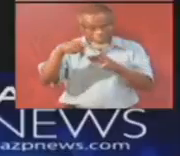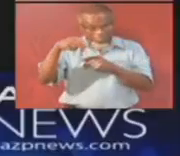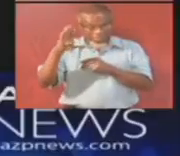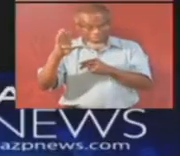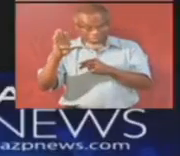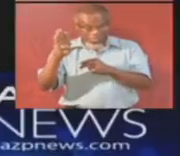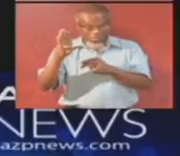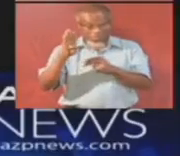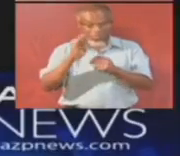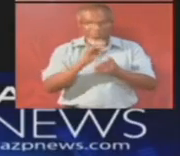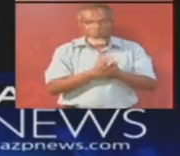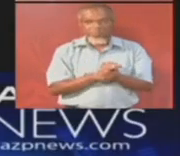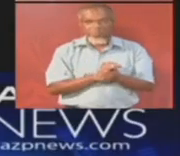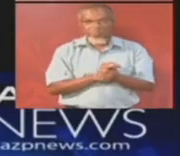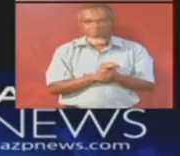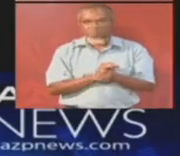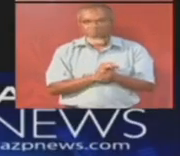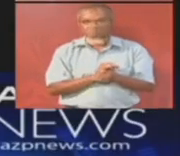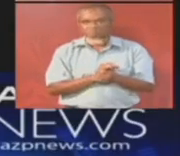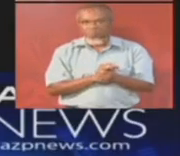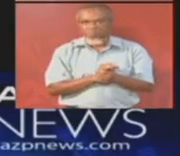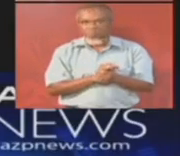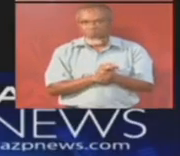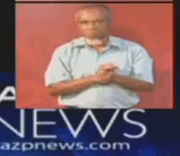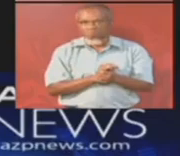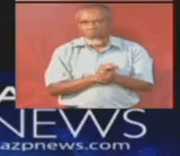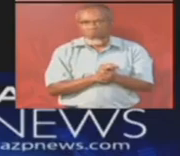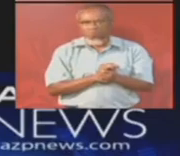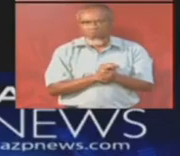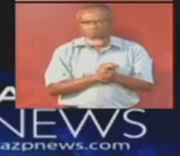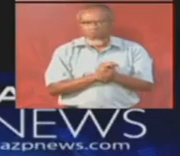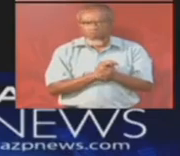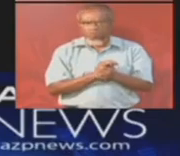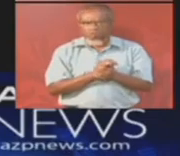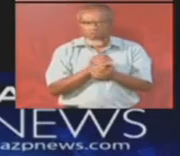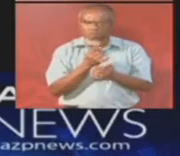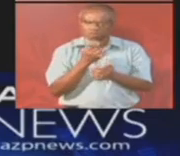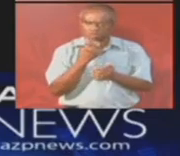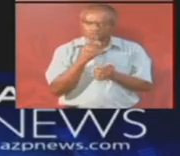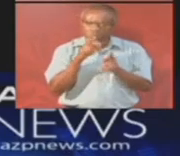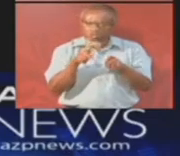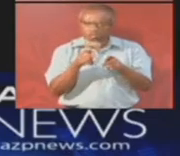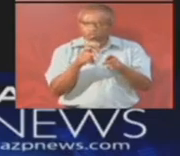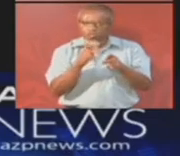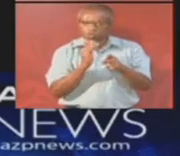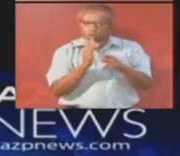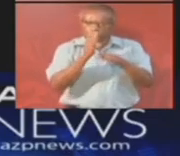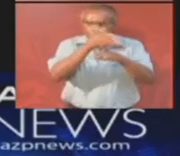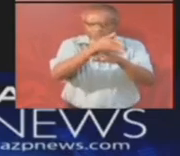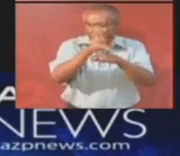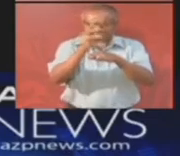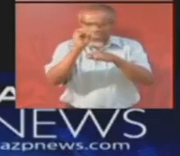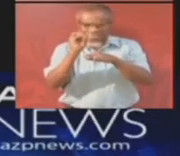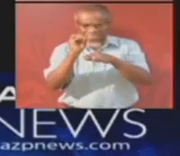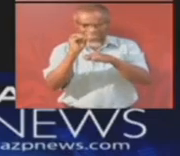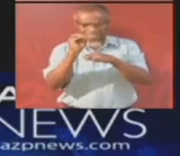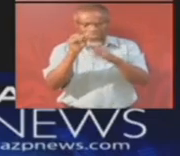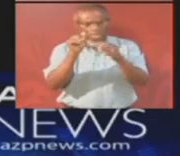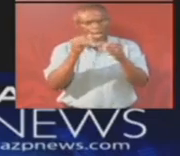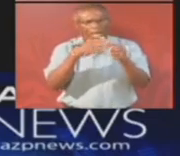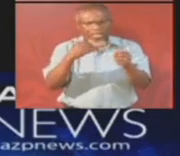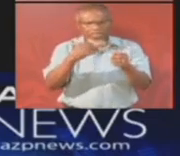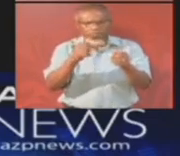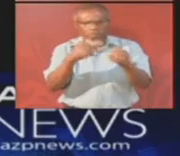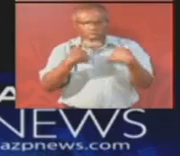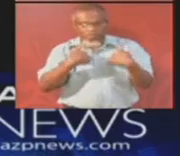AZPnews.com. Minister, I just want to go back to this whole issue about the people over 60 with NCDs, the frontline healthcare workers. Are